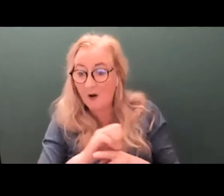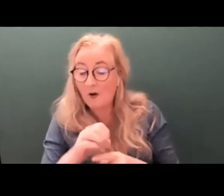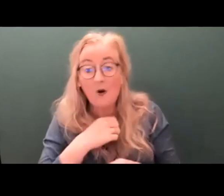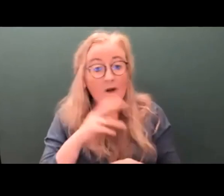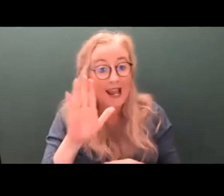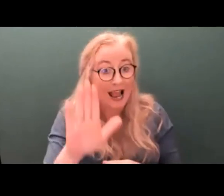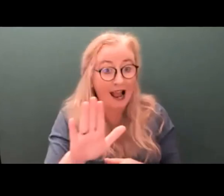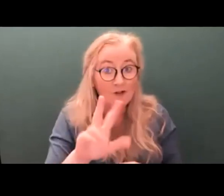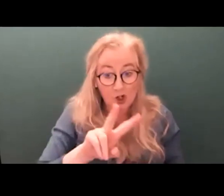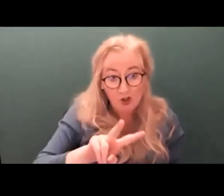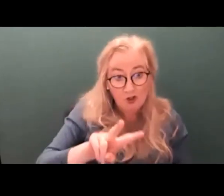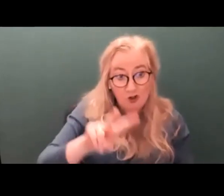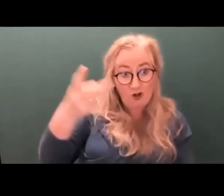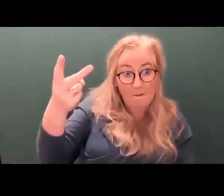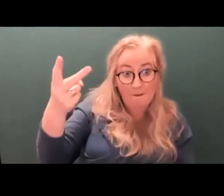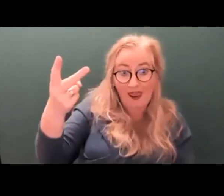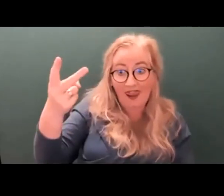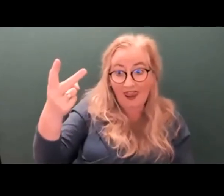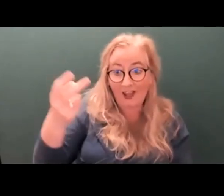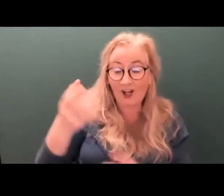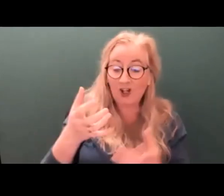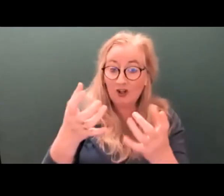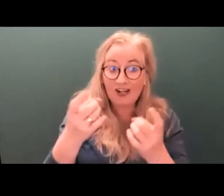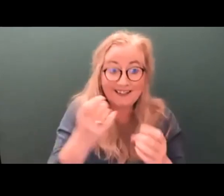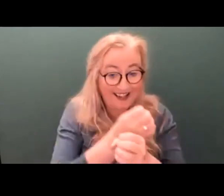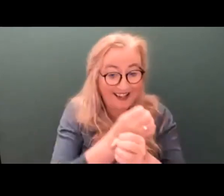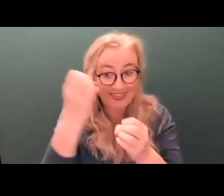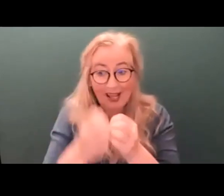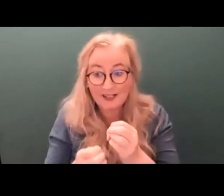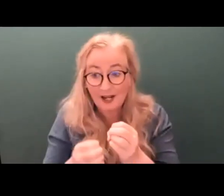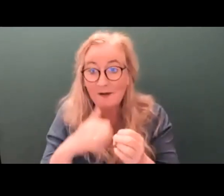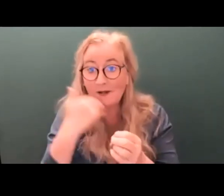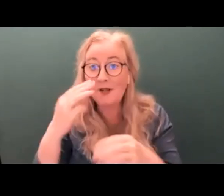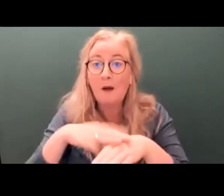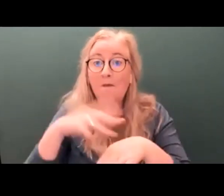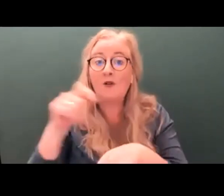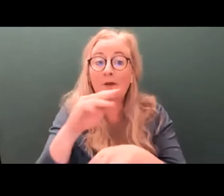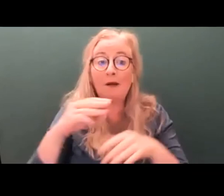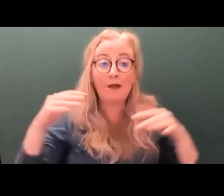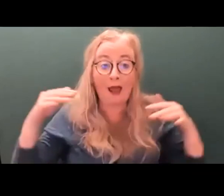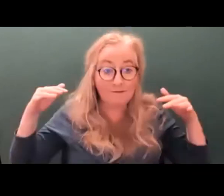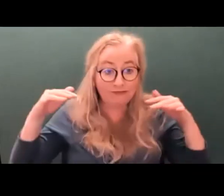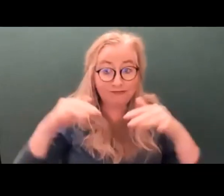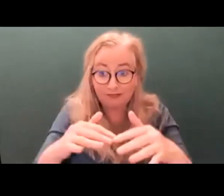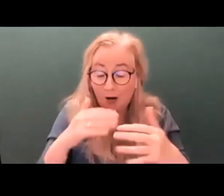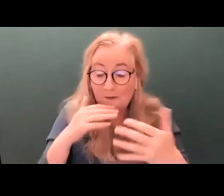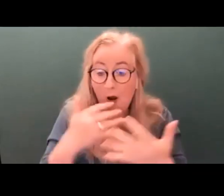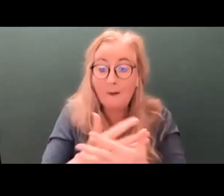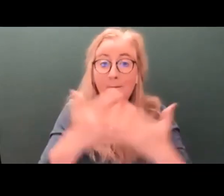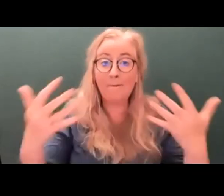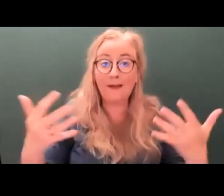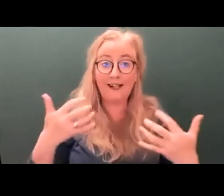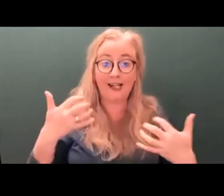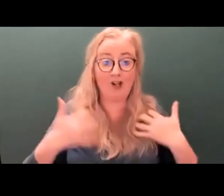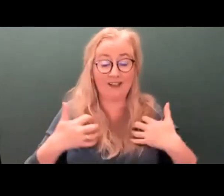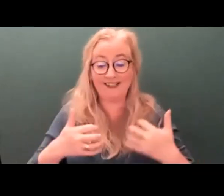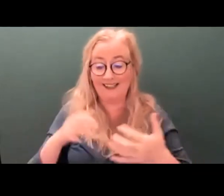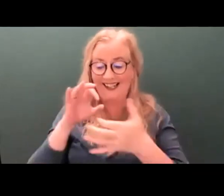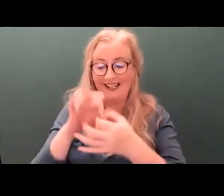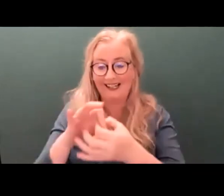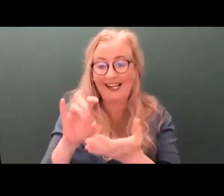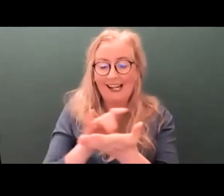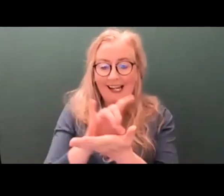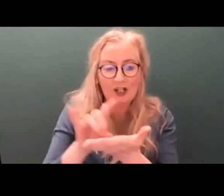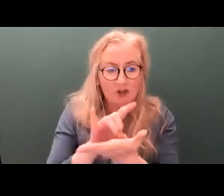double the amount of chairs in the end with the amount of people that showed up. There is huge interest out there in heritage and in